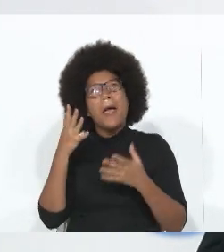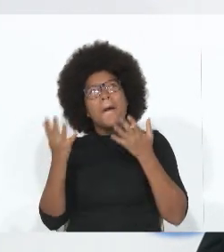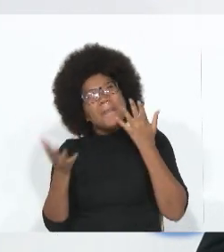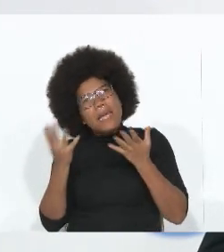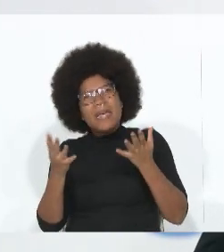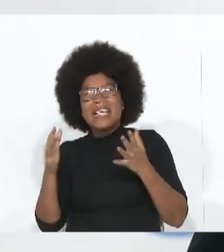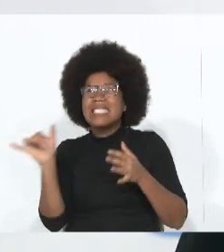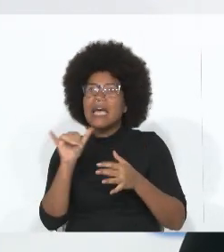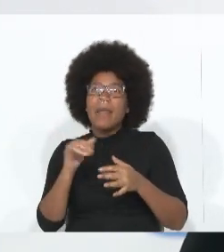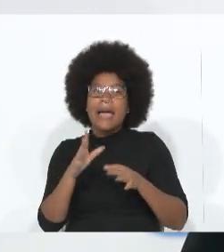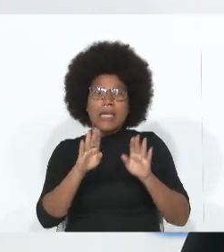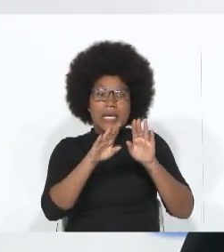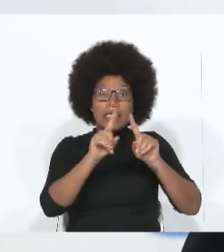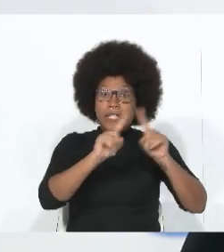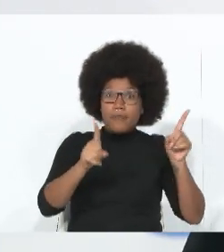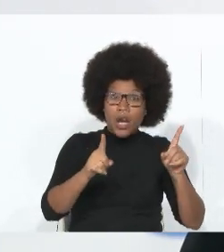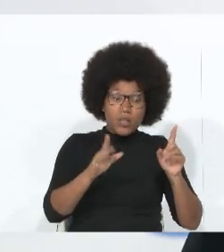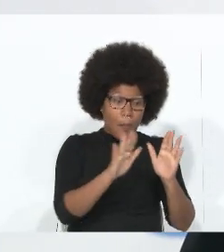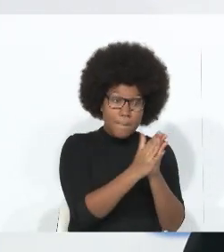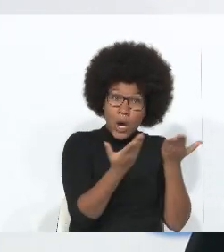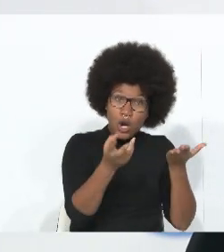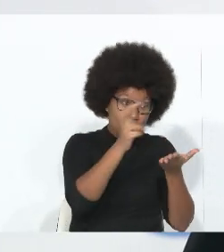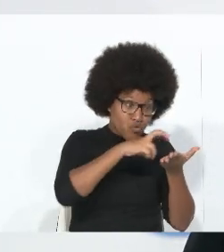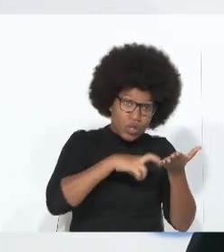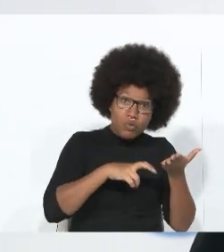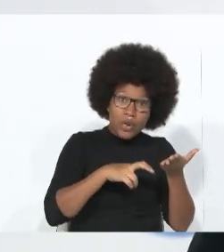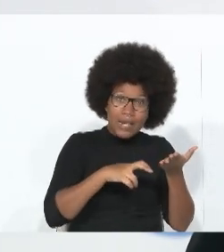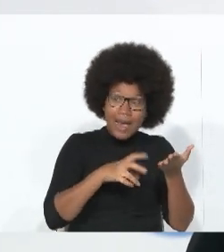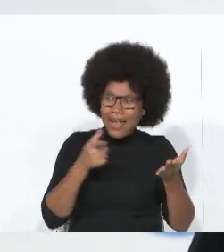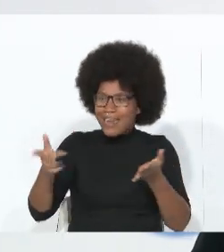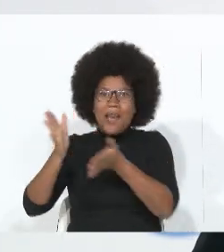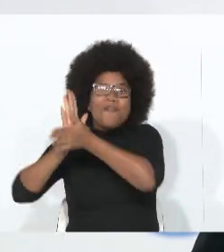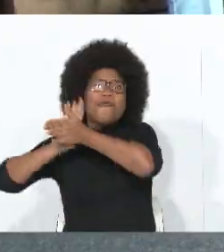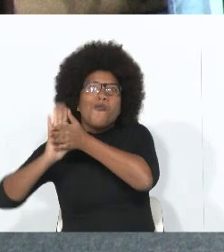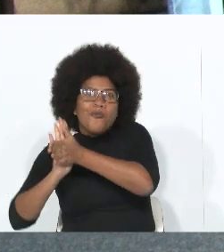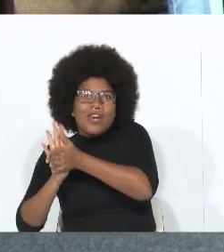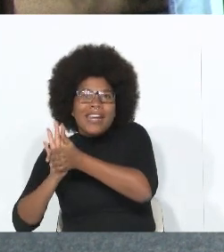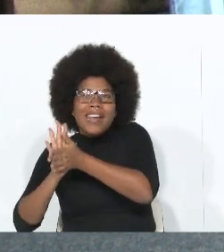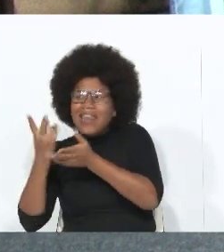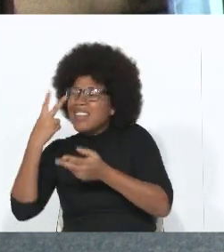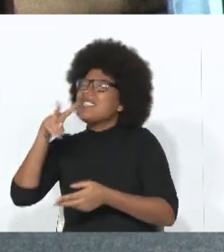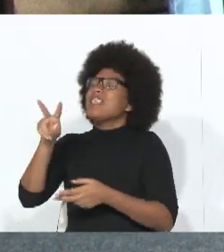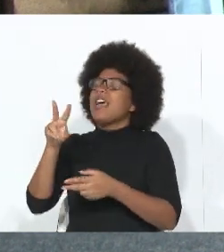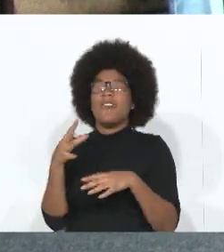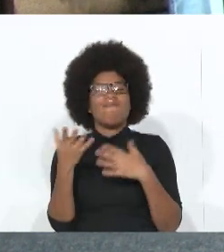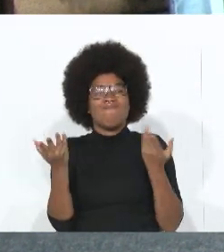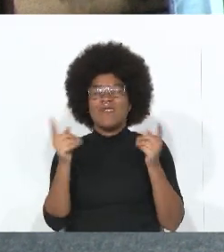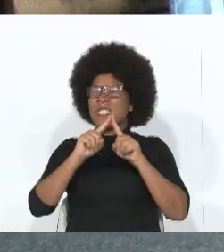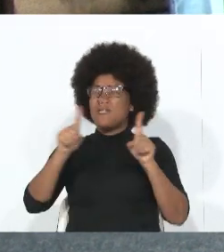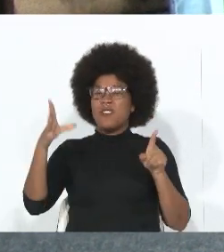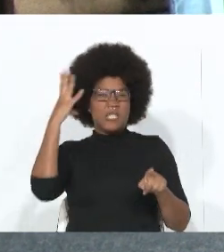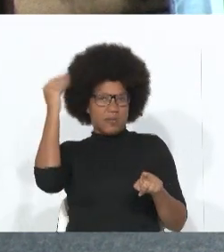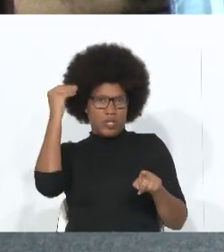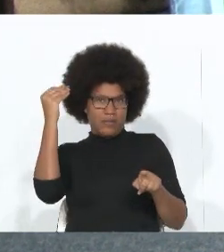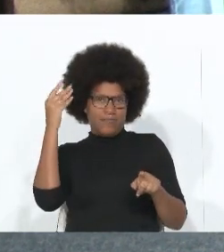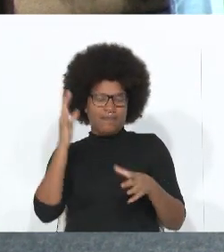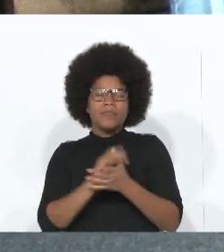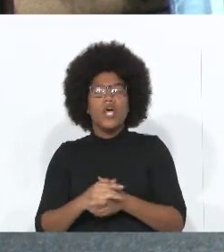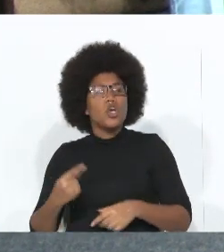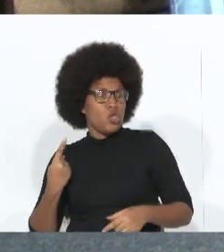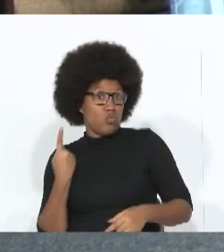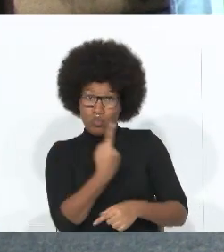movie in your head when you've read the book is different from the movie that someone else has made. You go to a show and